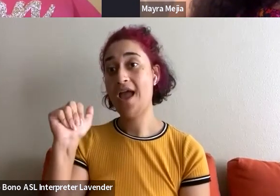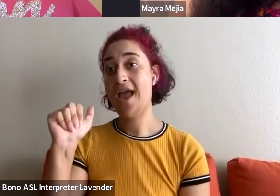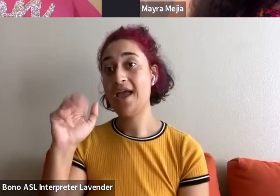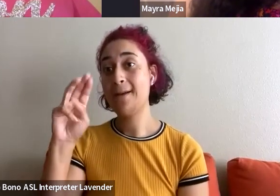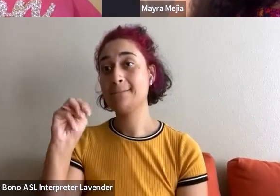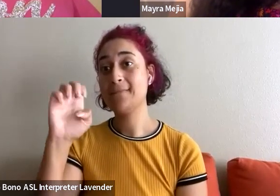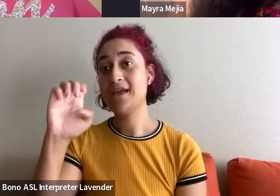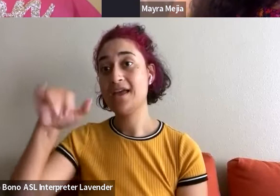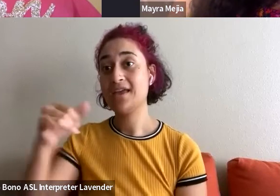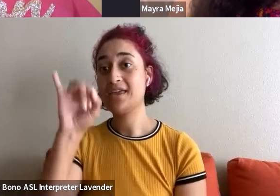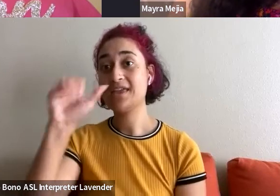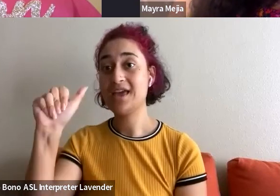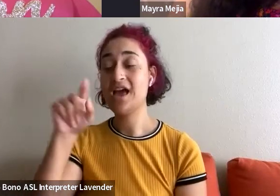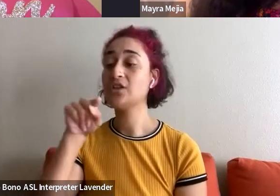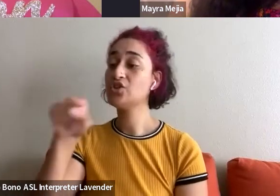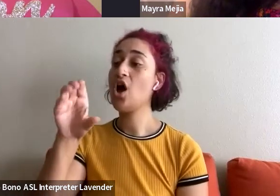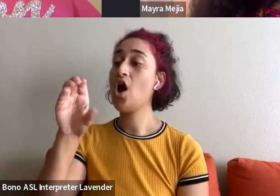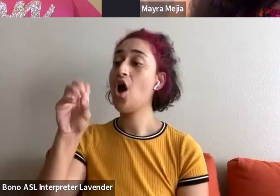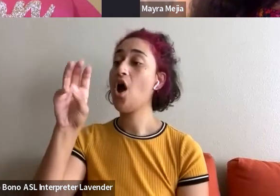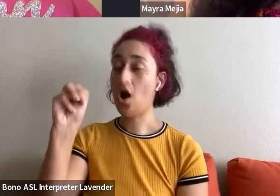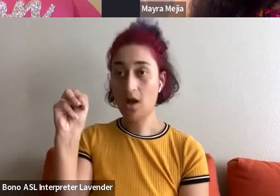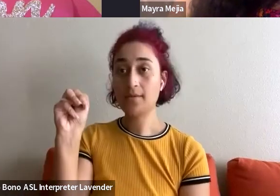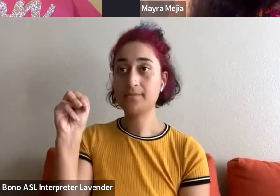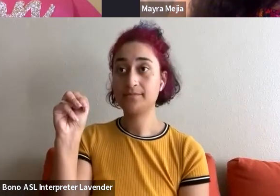Mejia.com, which is